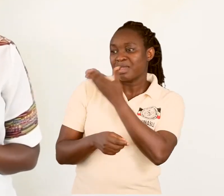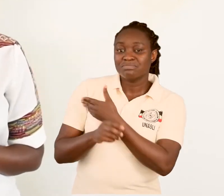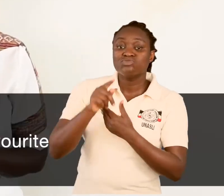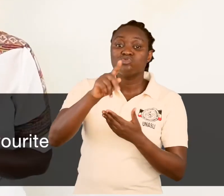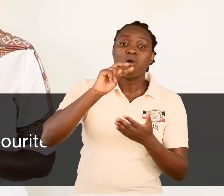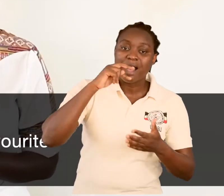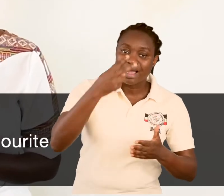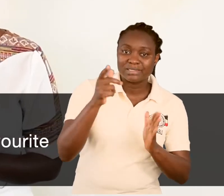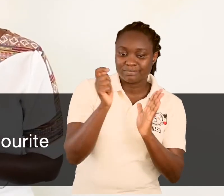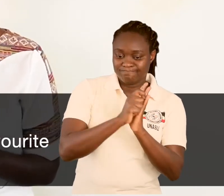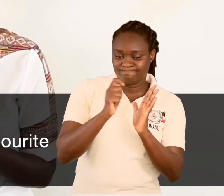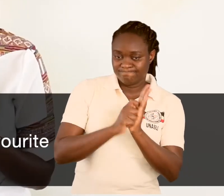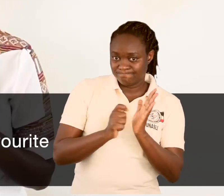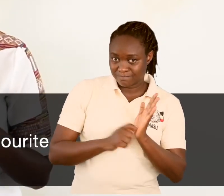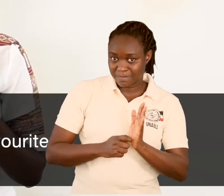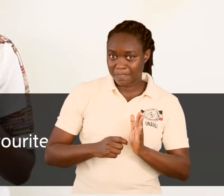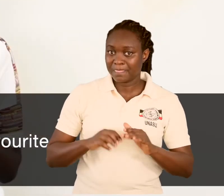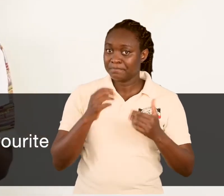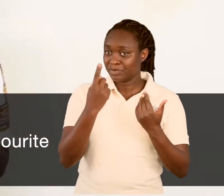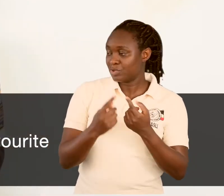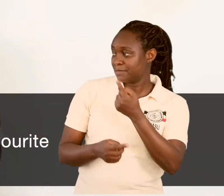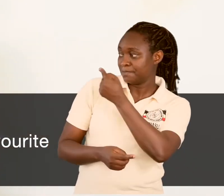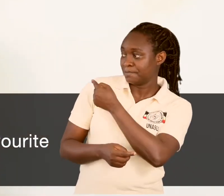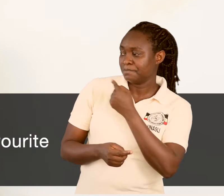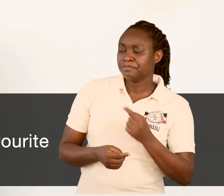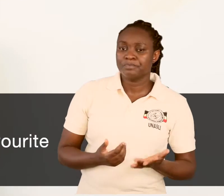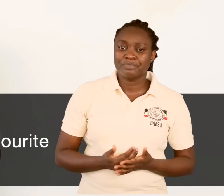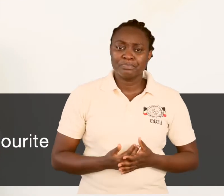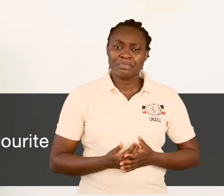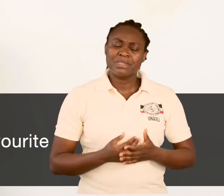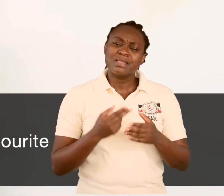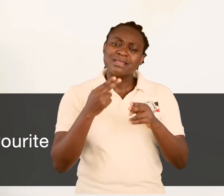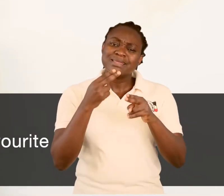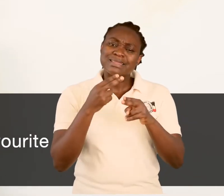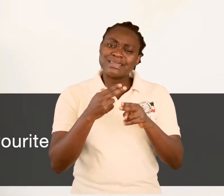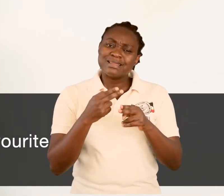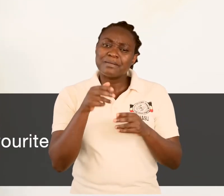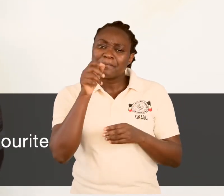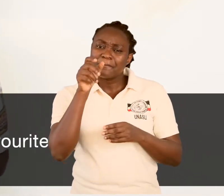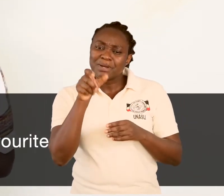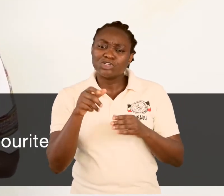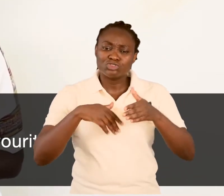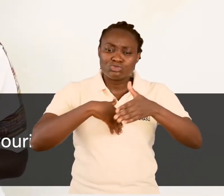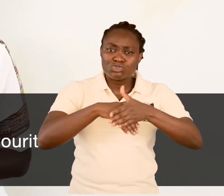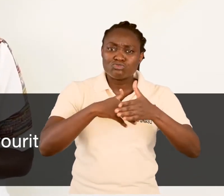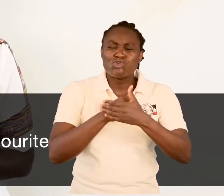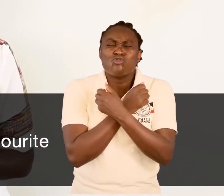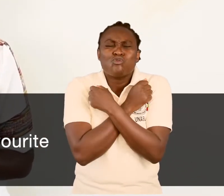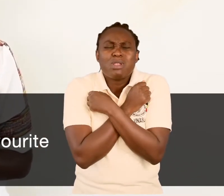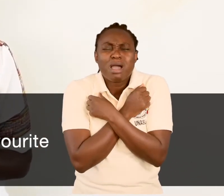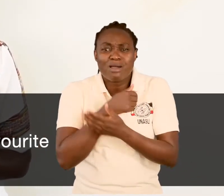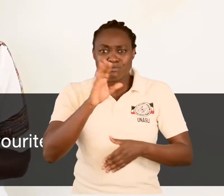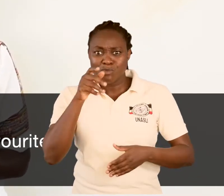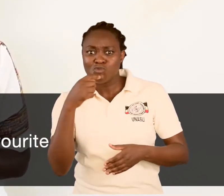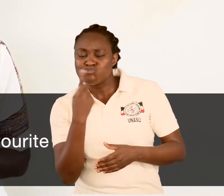number 1, write down the name of your favorite football club.